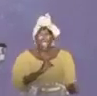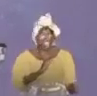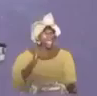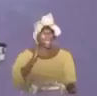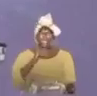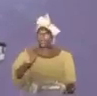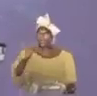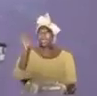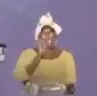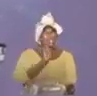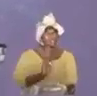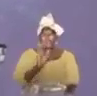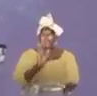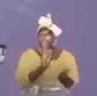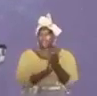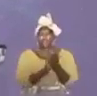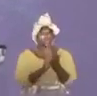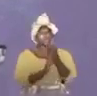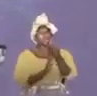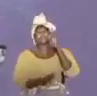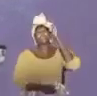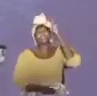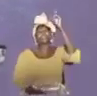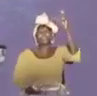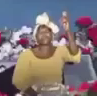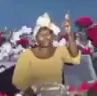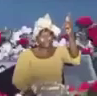and I will ever love you.